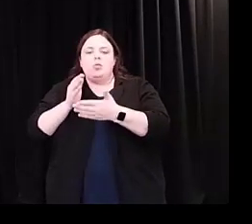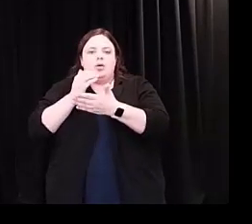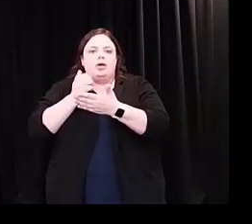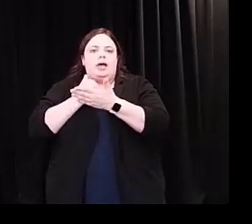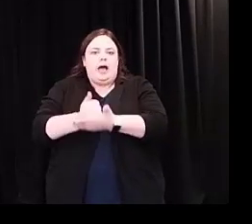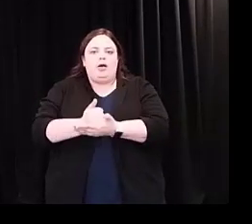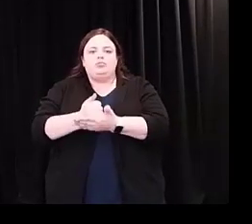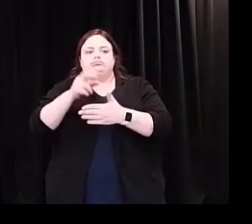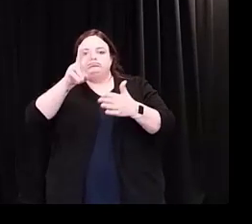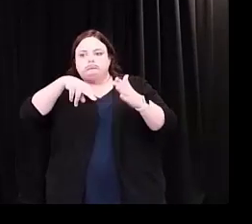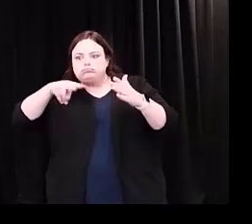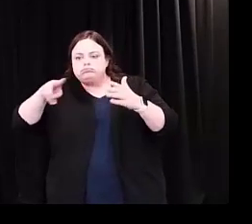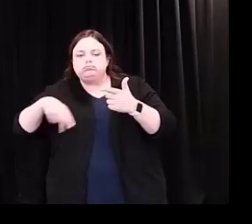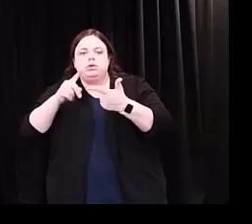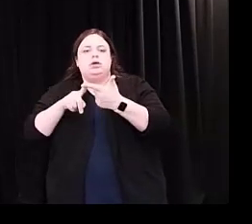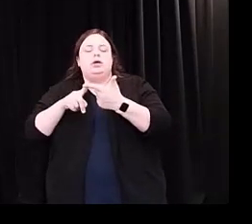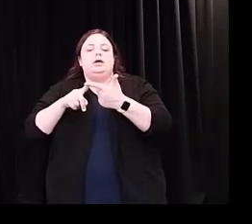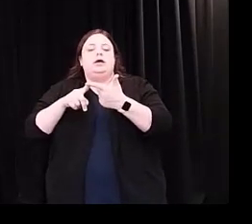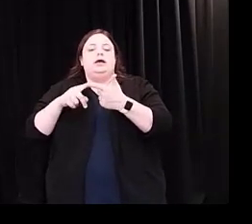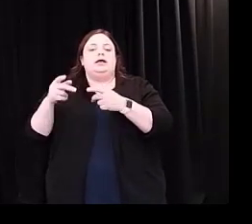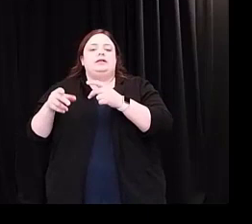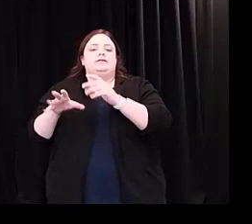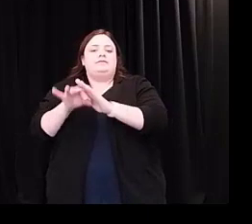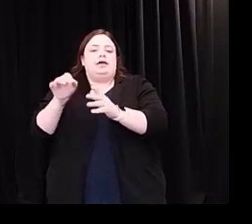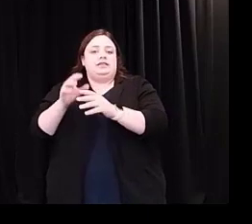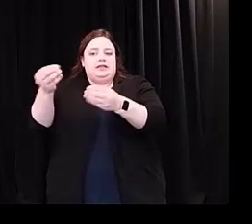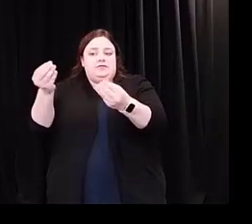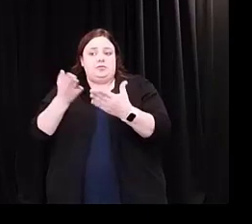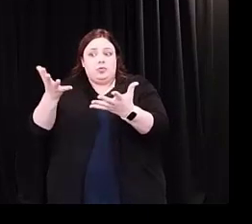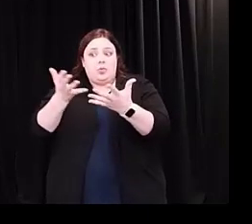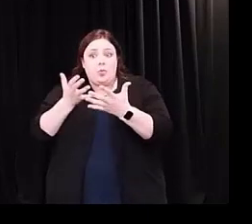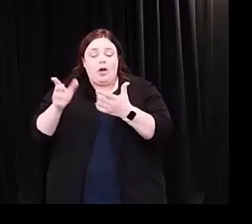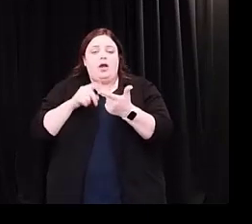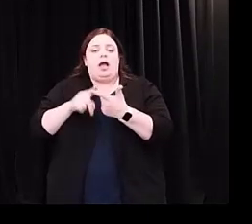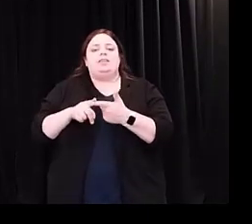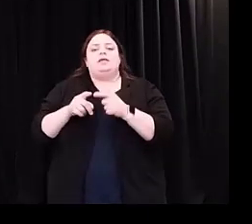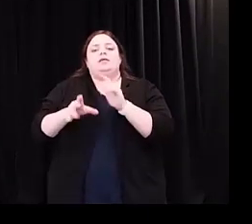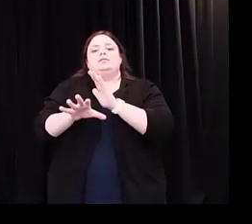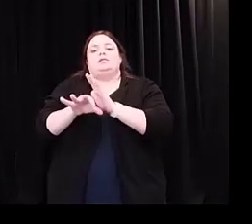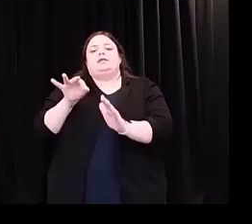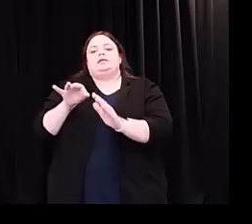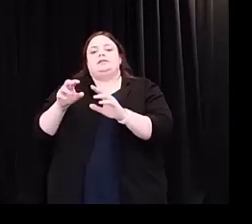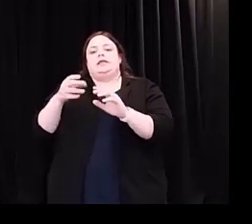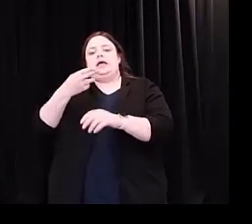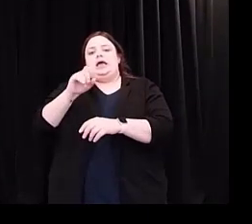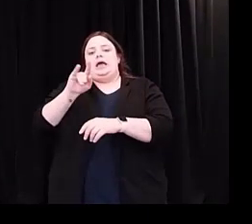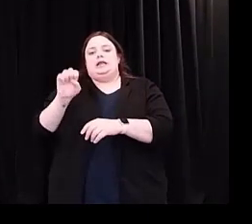the information we want to look at and be able to select that when heading styles are present.